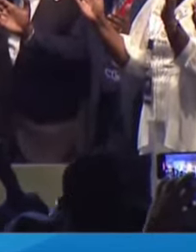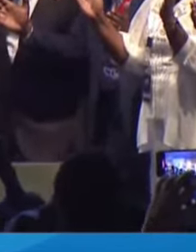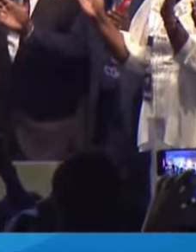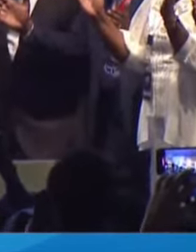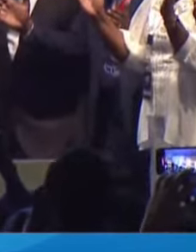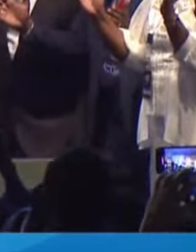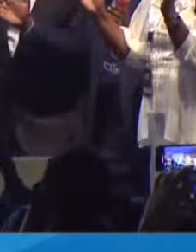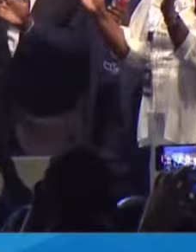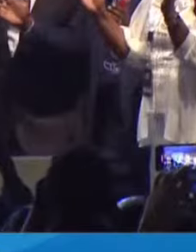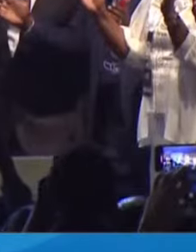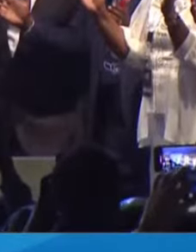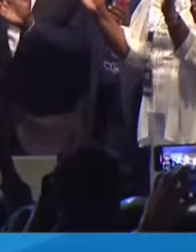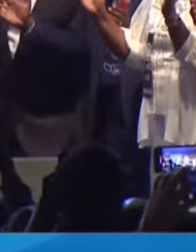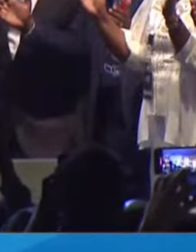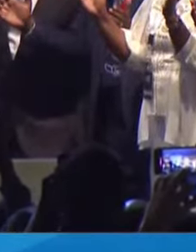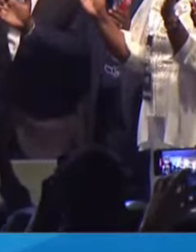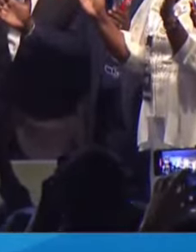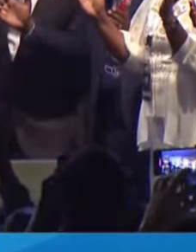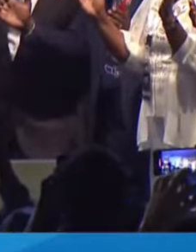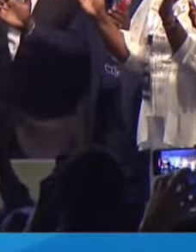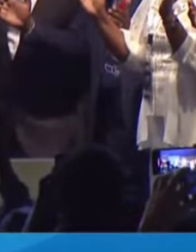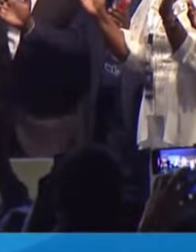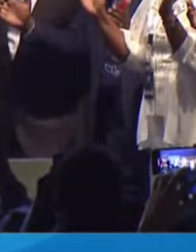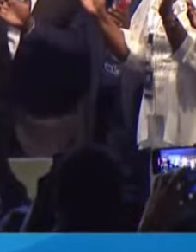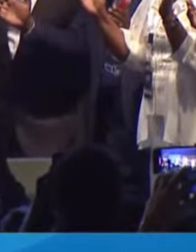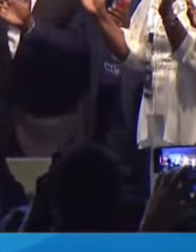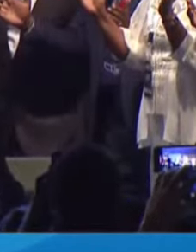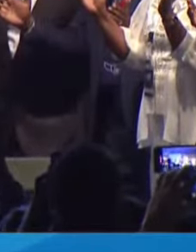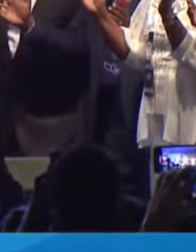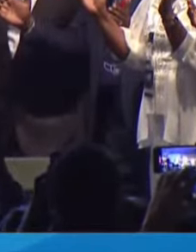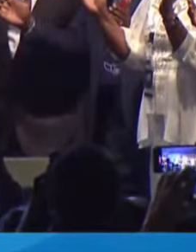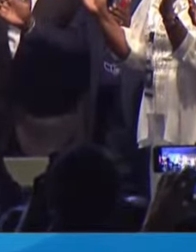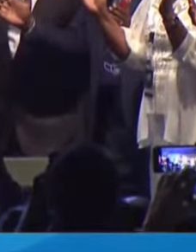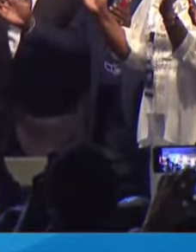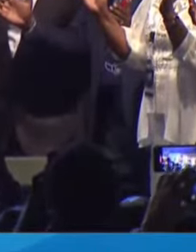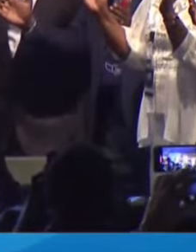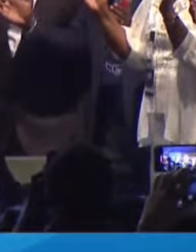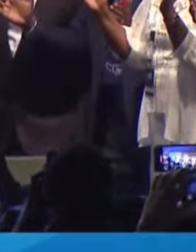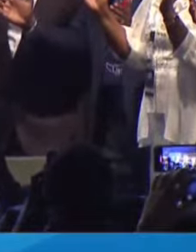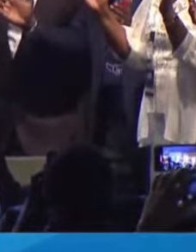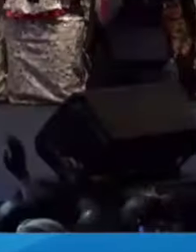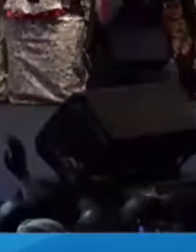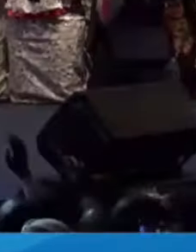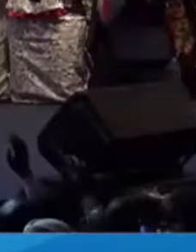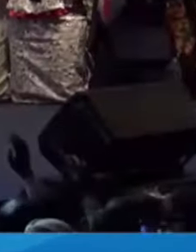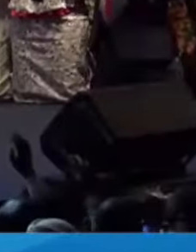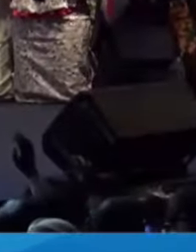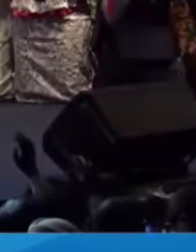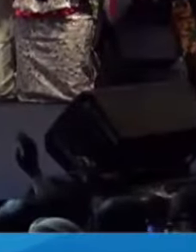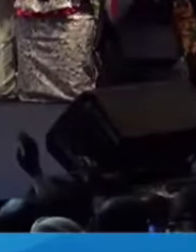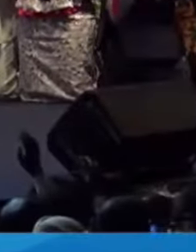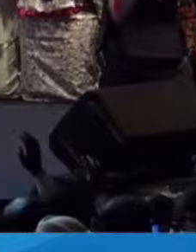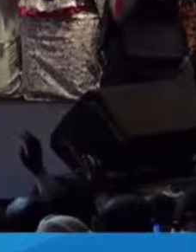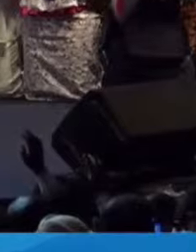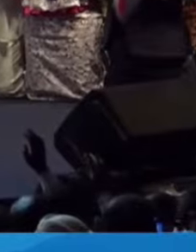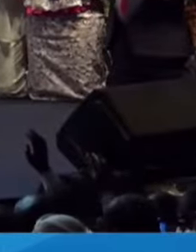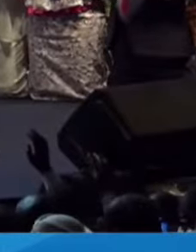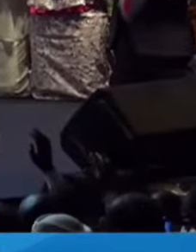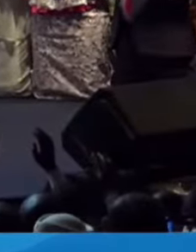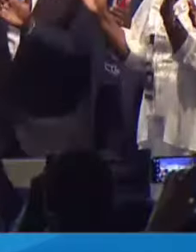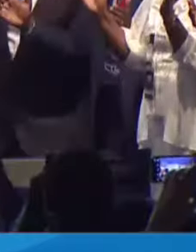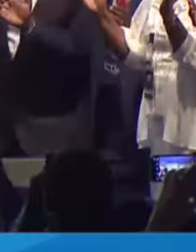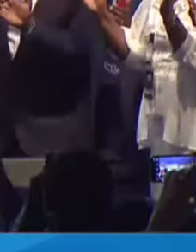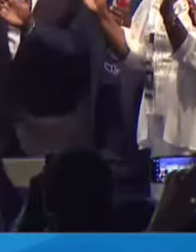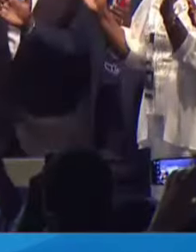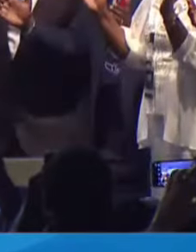of Kenya that will bring healing to this country so I'm going